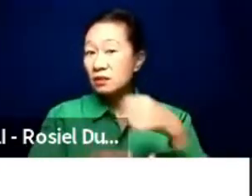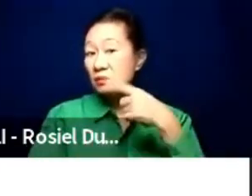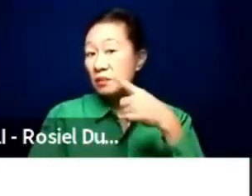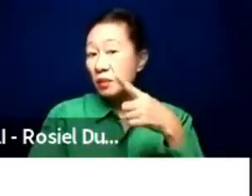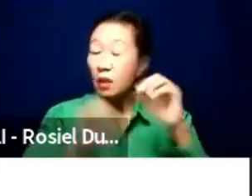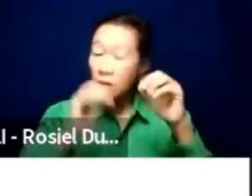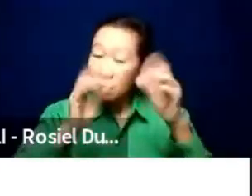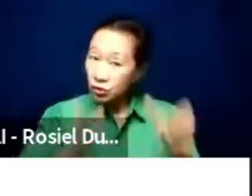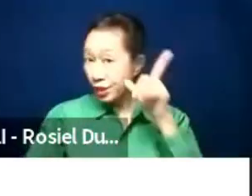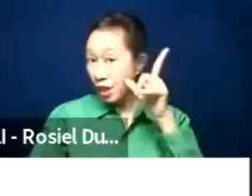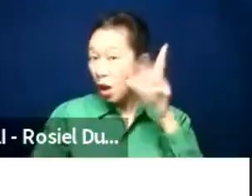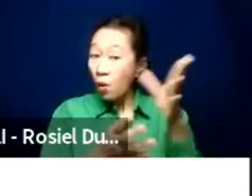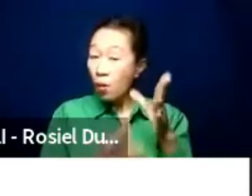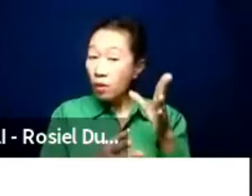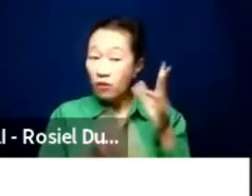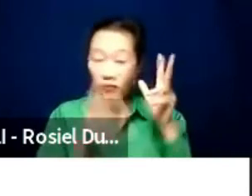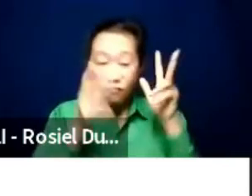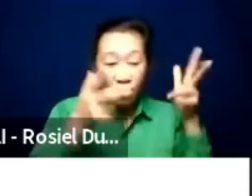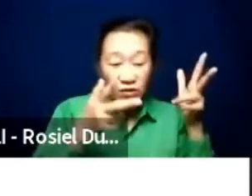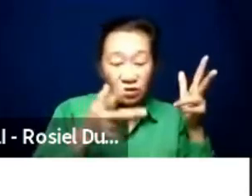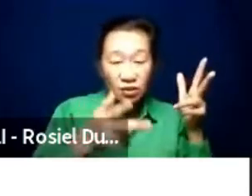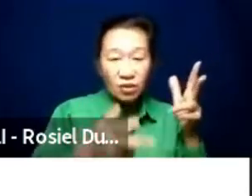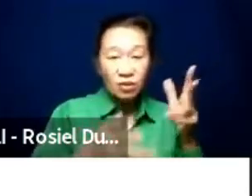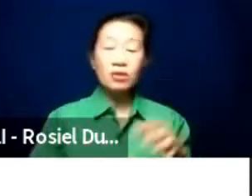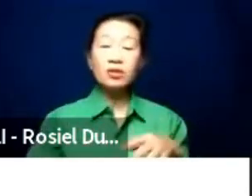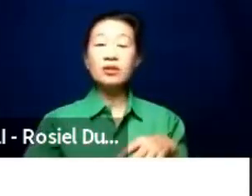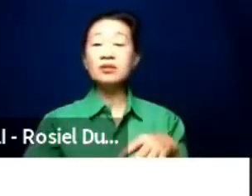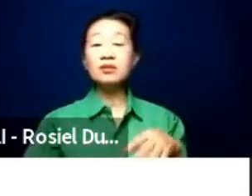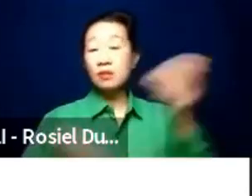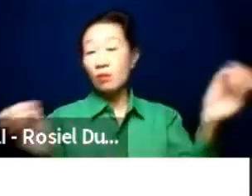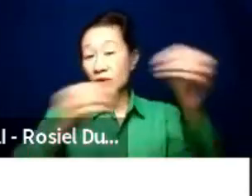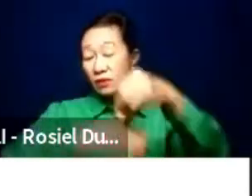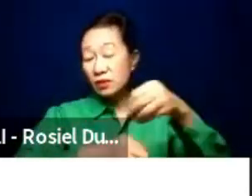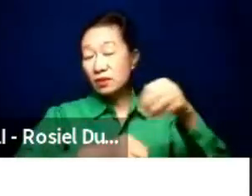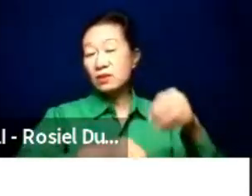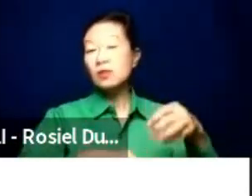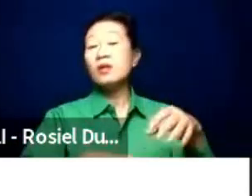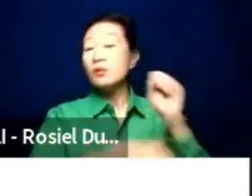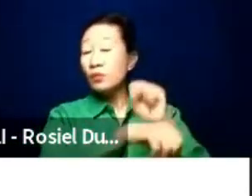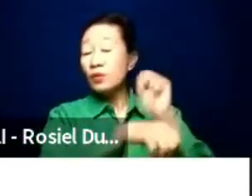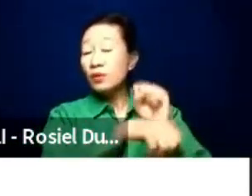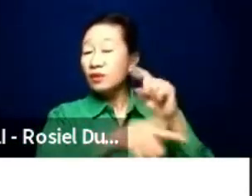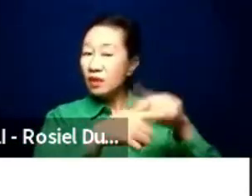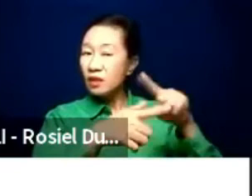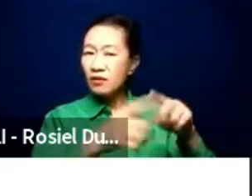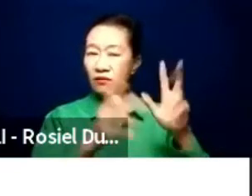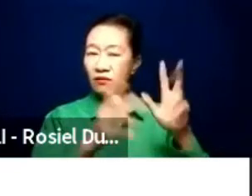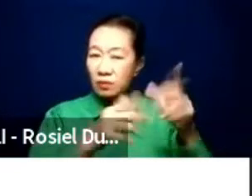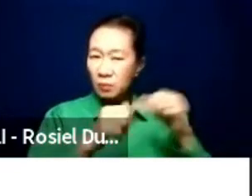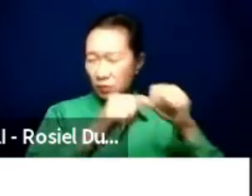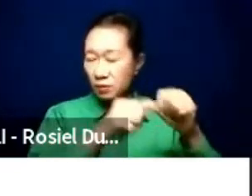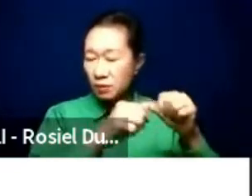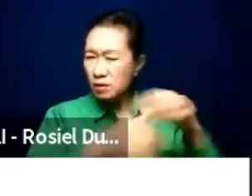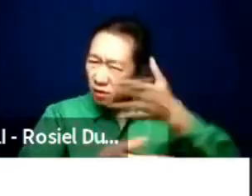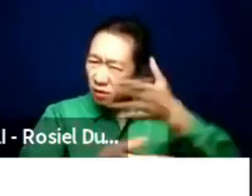Teacher Landa, I want to focus on clerical work. And then that's when you can move on to the next step. No? Kasi some of our students, hindi